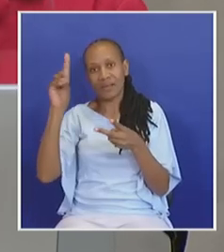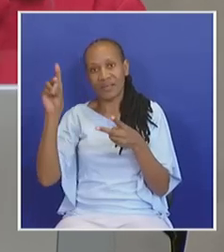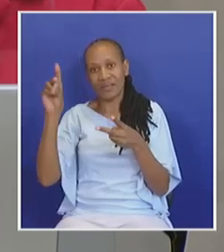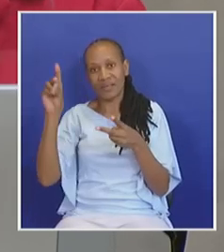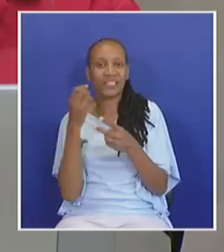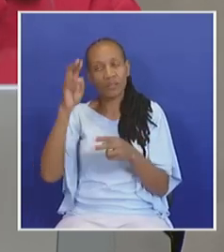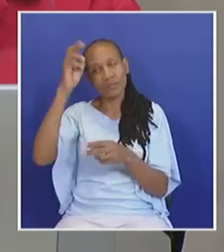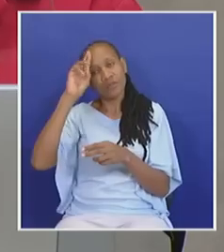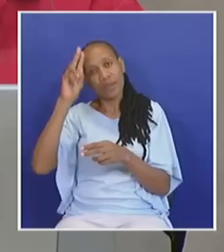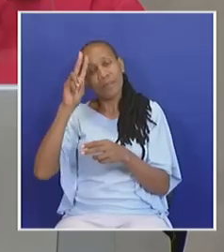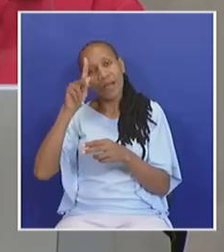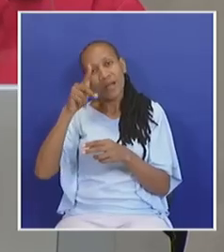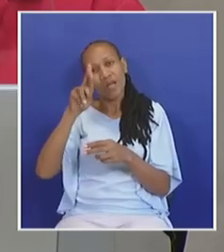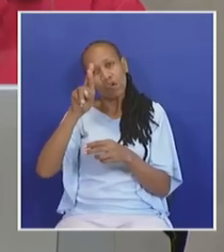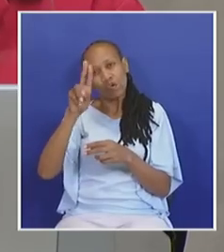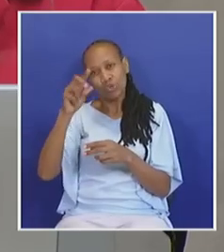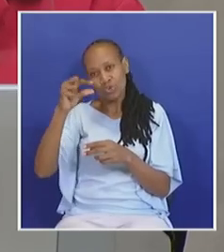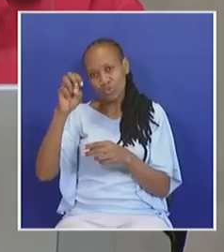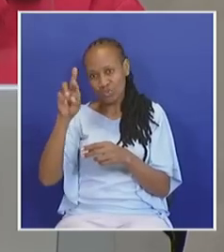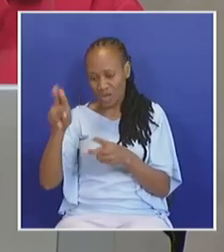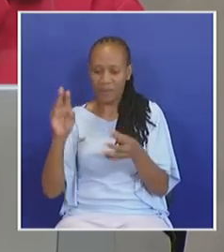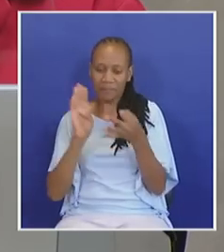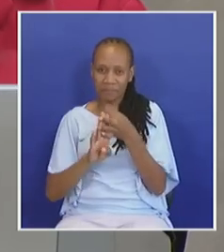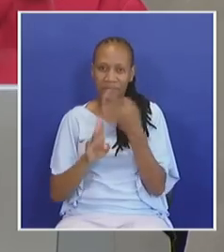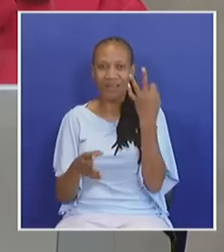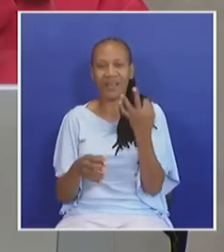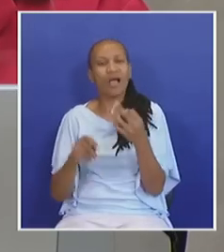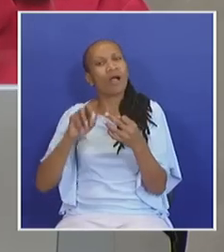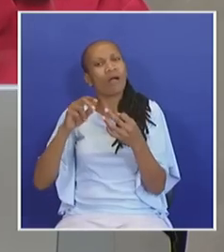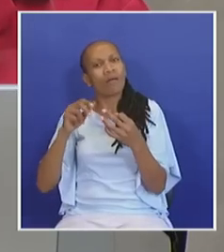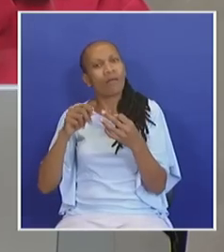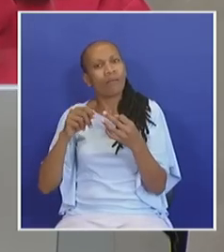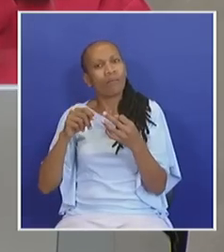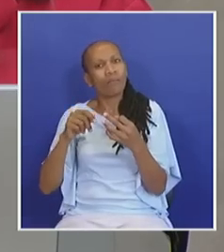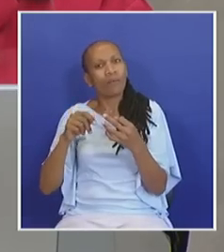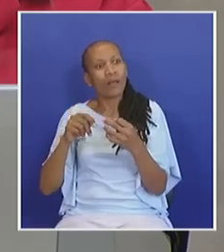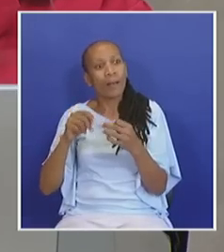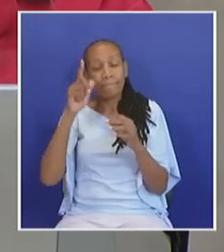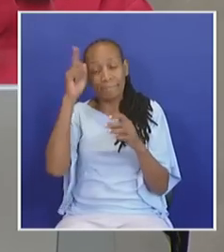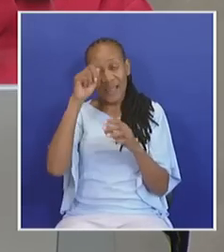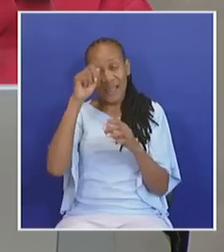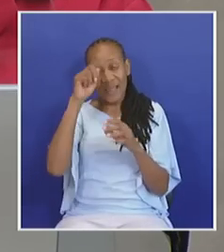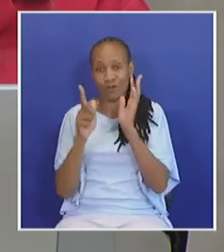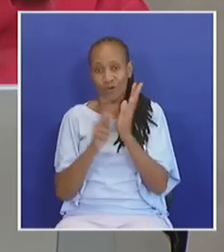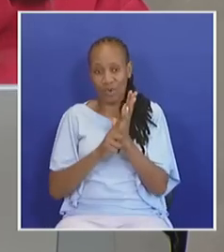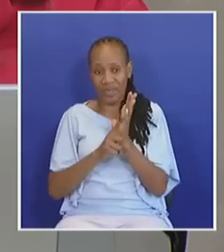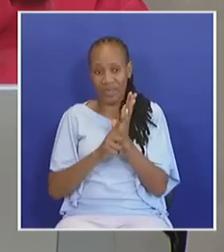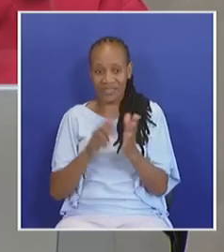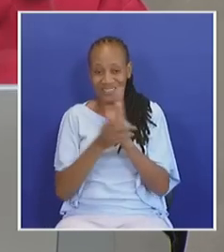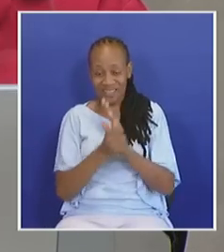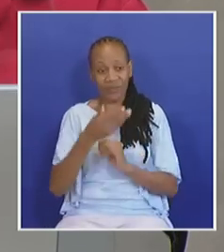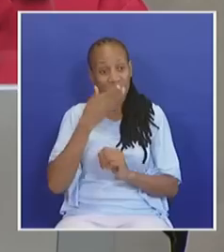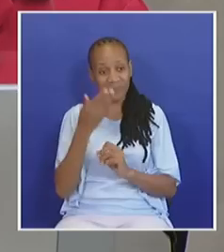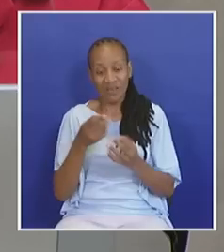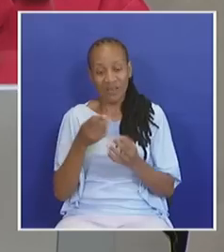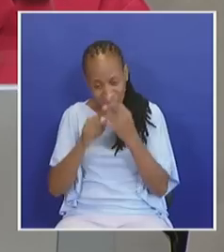about what Richard Spoor said about the incapacity of black lawyers. What matters the most are the institutional and material factors